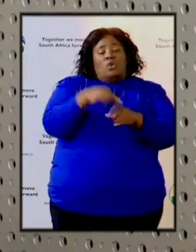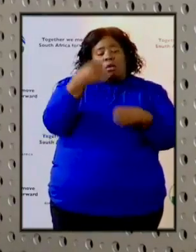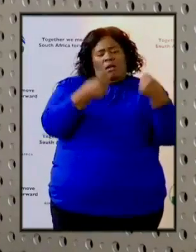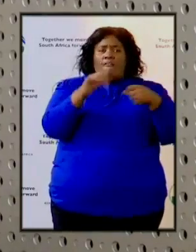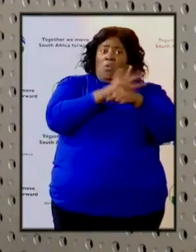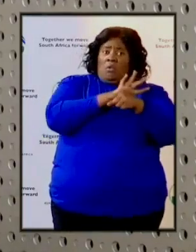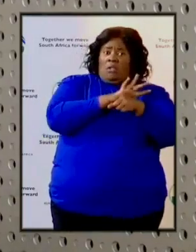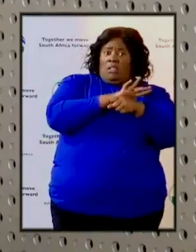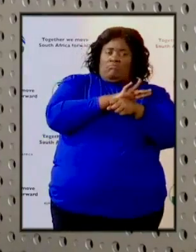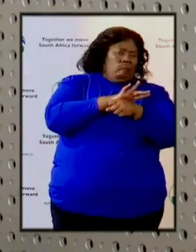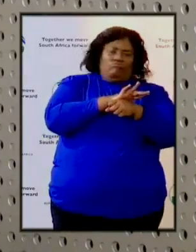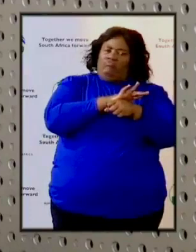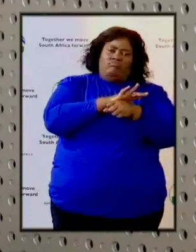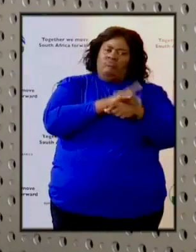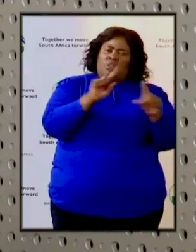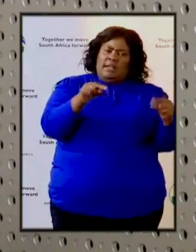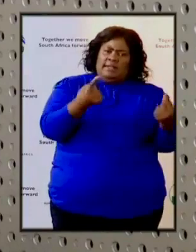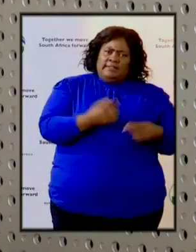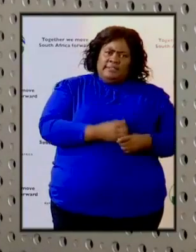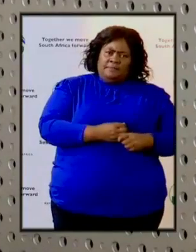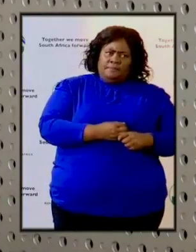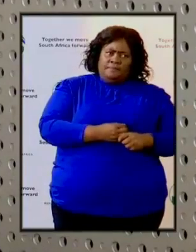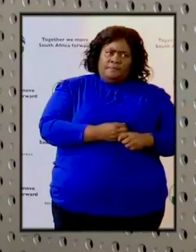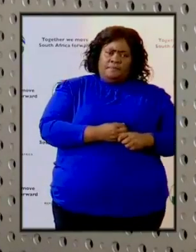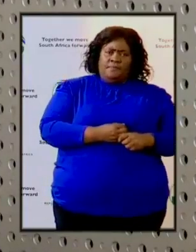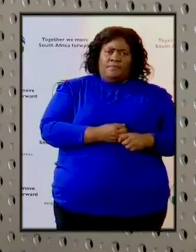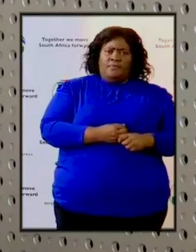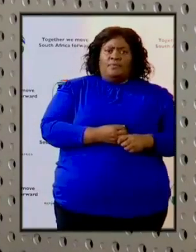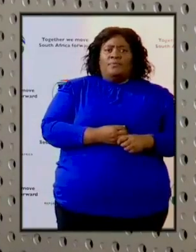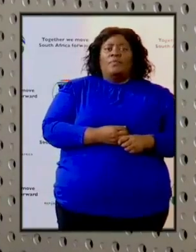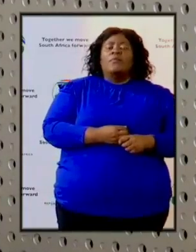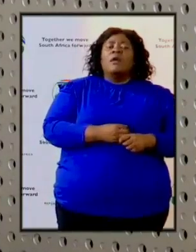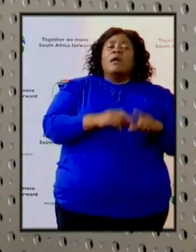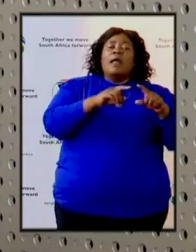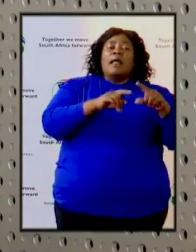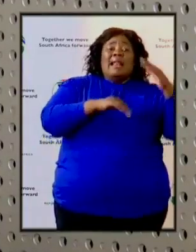full. No car is allowed to carry more than three people.